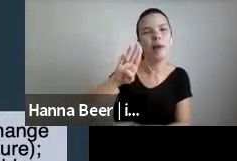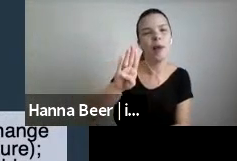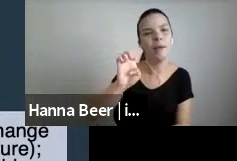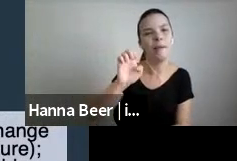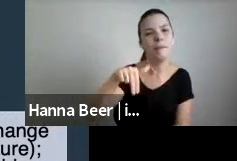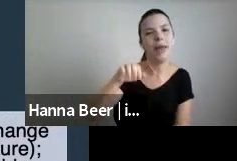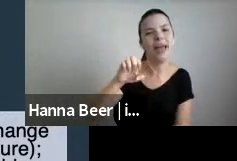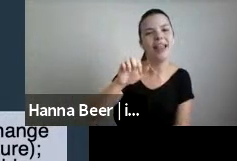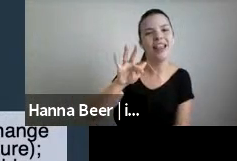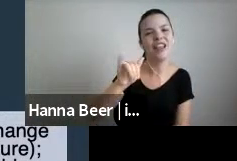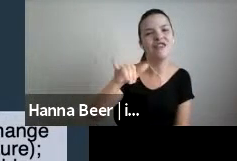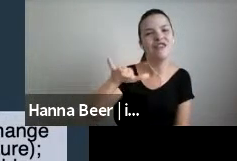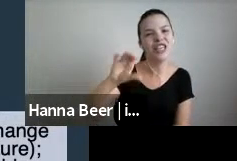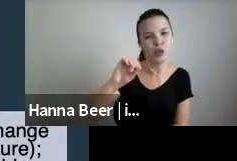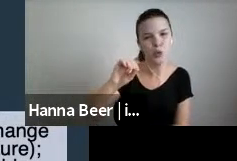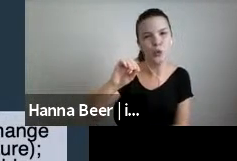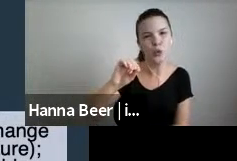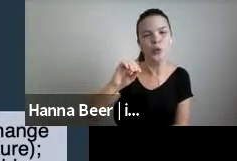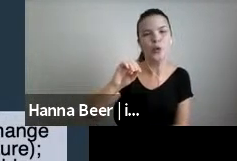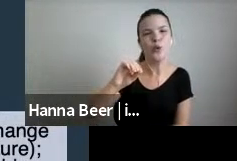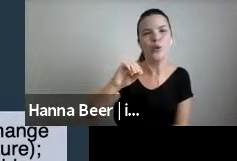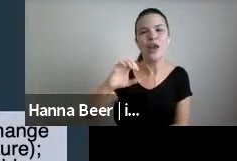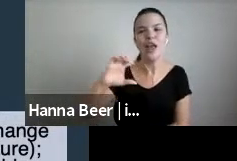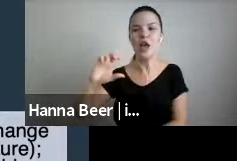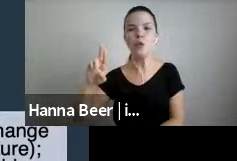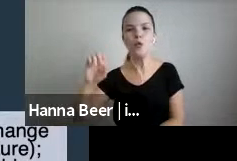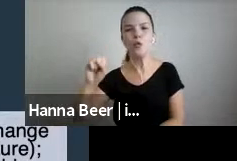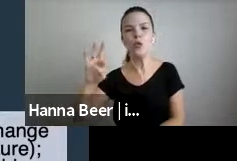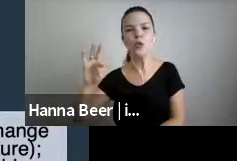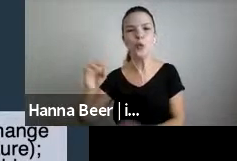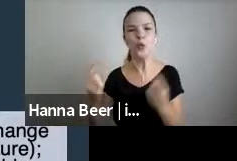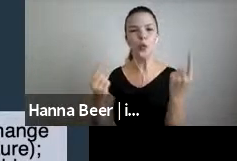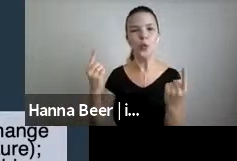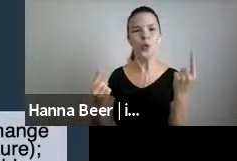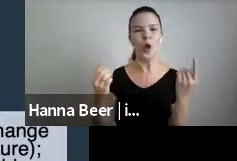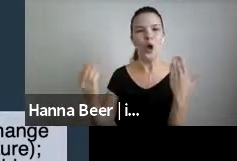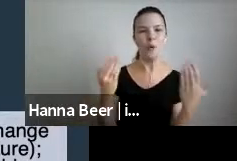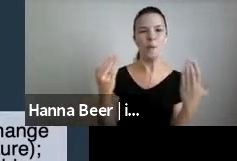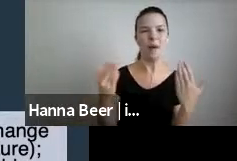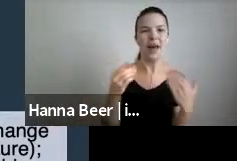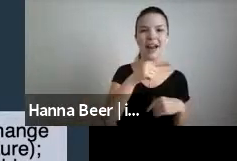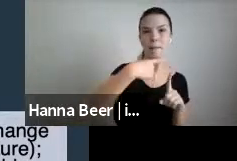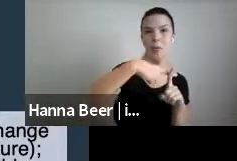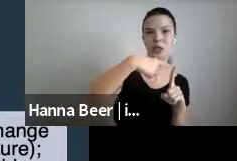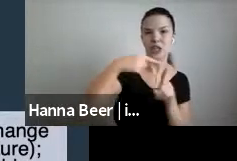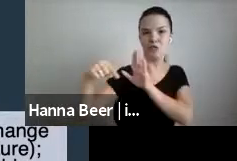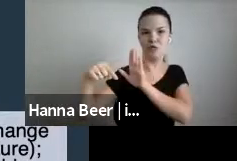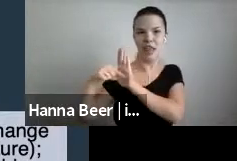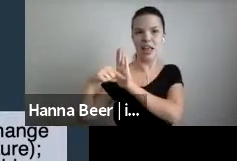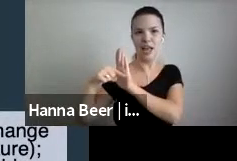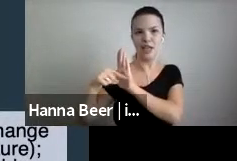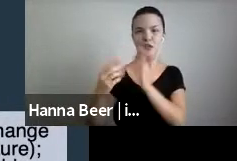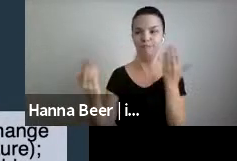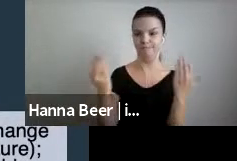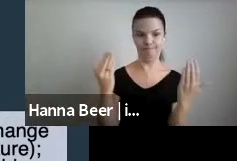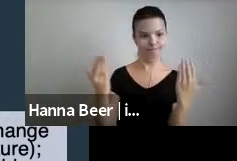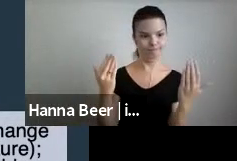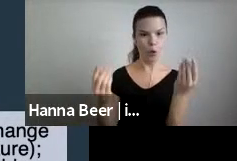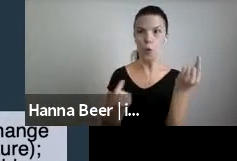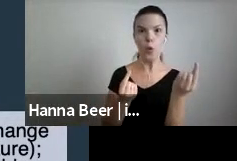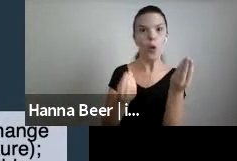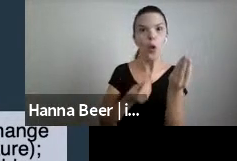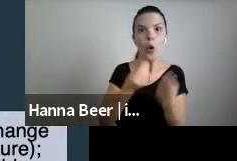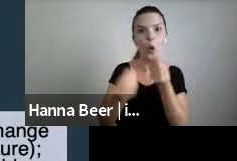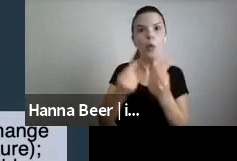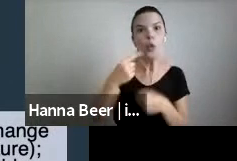areas over the costs. But I mean, there certainly are costs, but we have to look at what we can achieve by